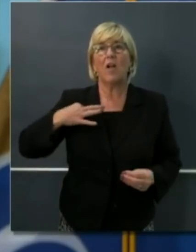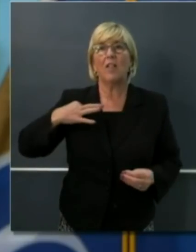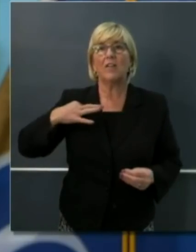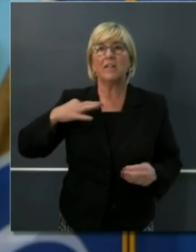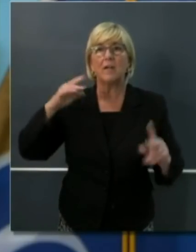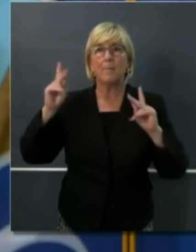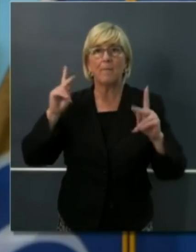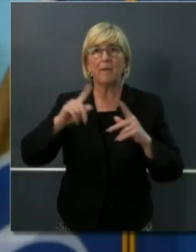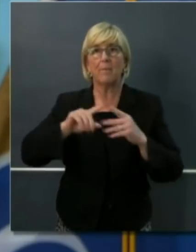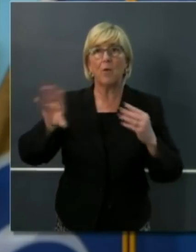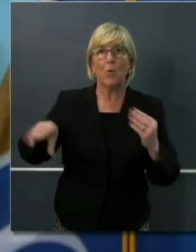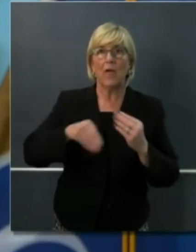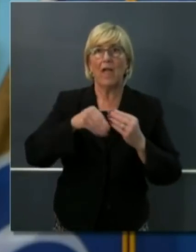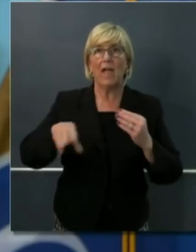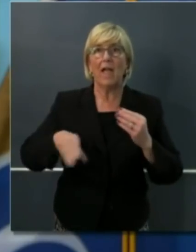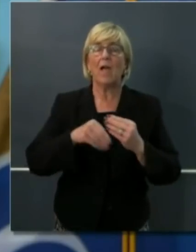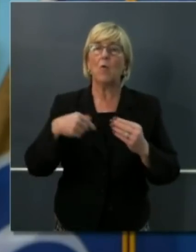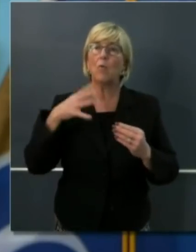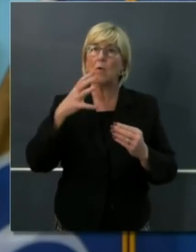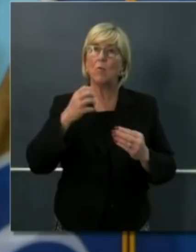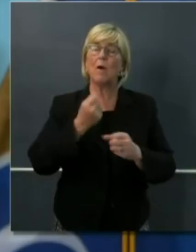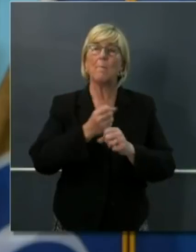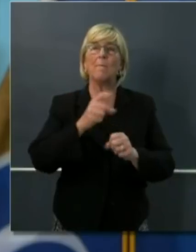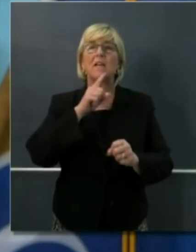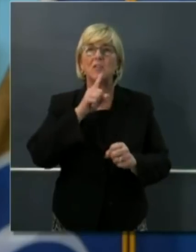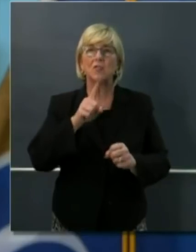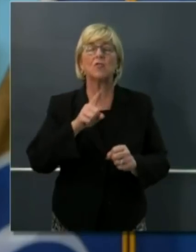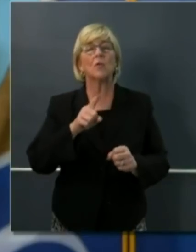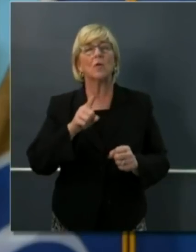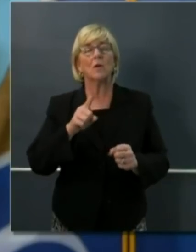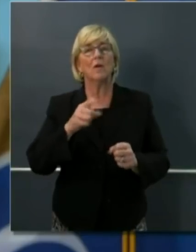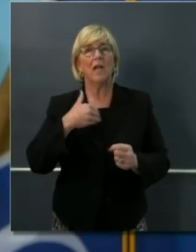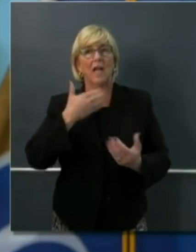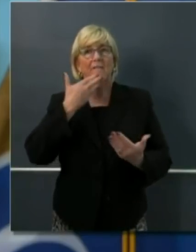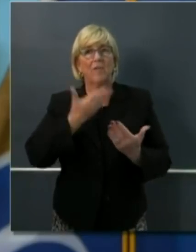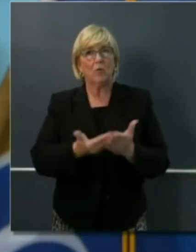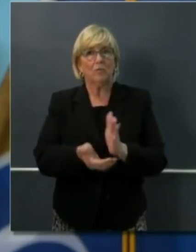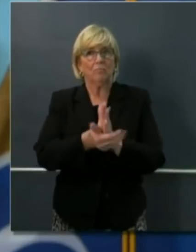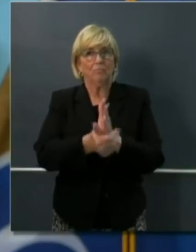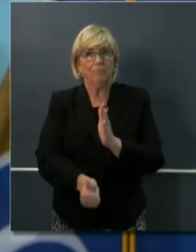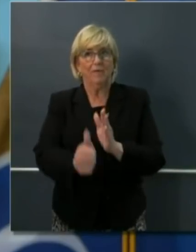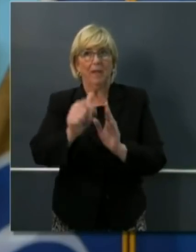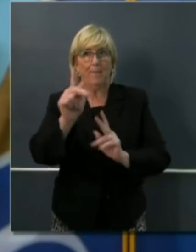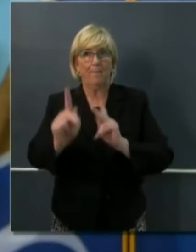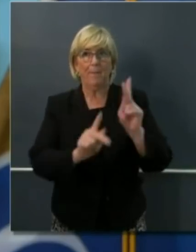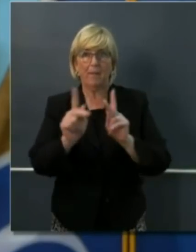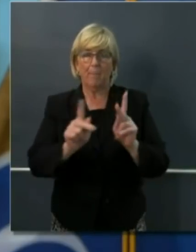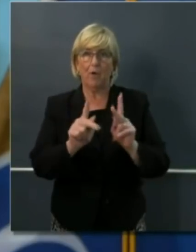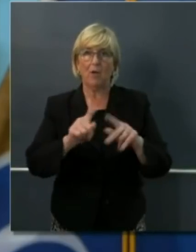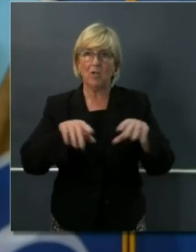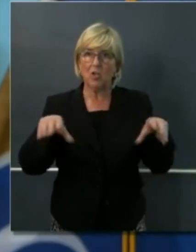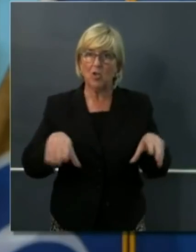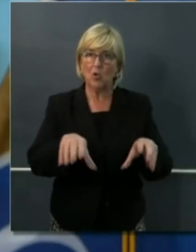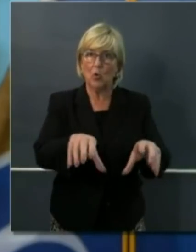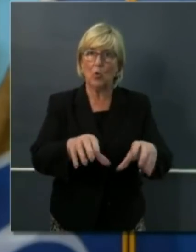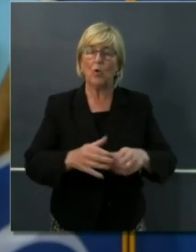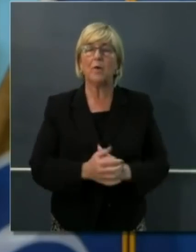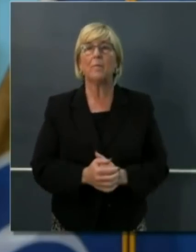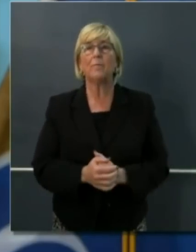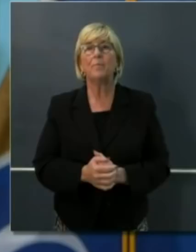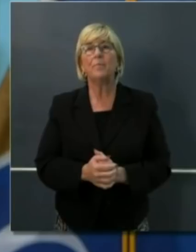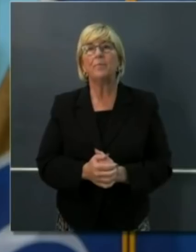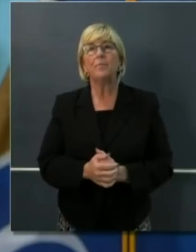quality. And that quality, again, is about enriching the work that's been done at the local level. We've got a